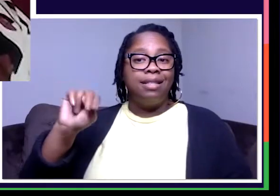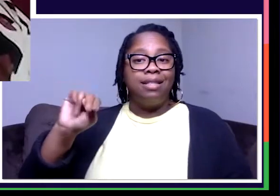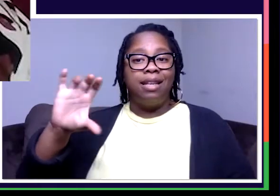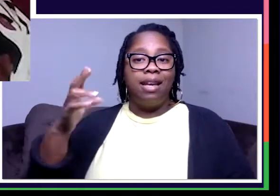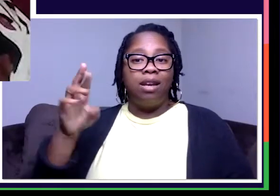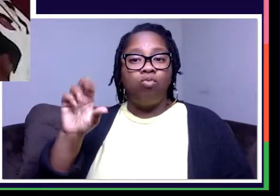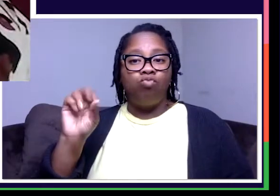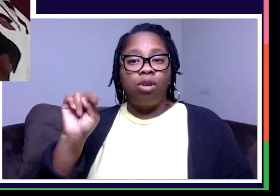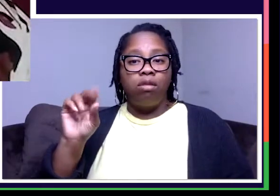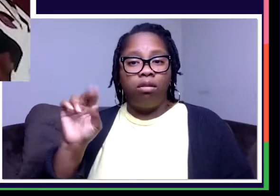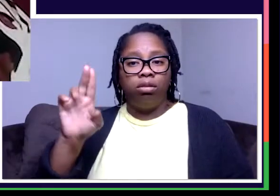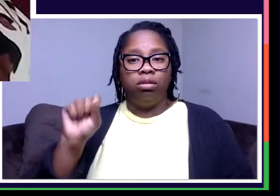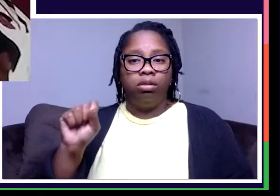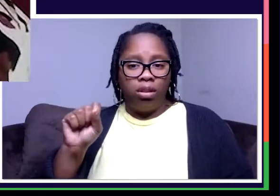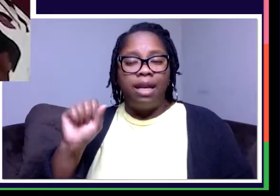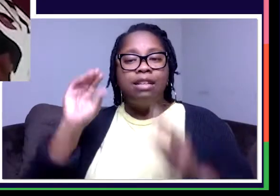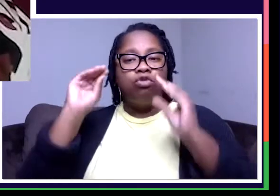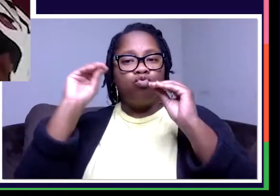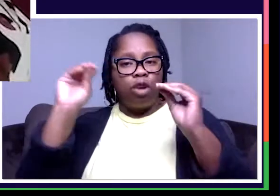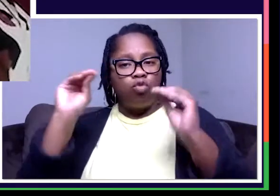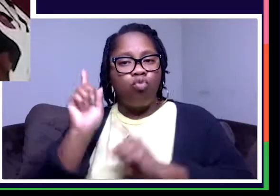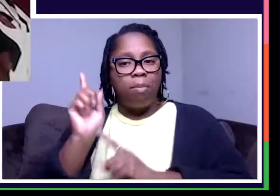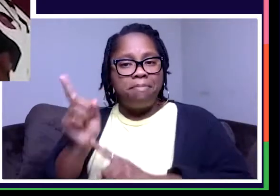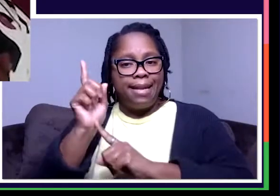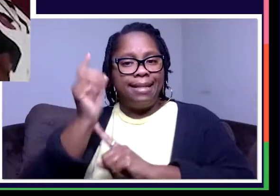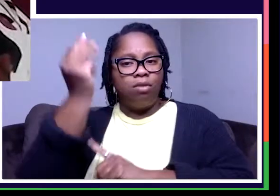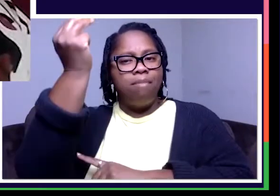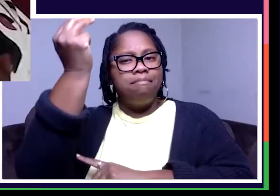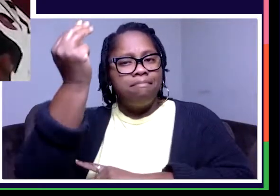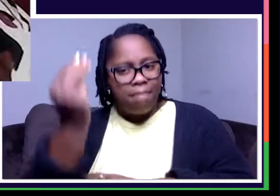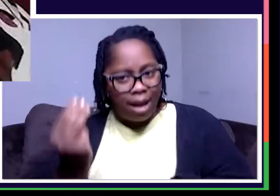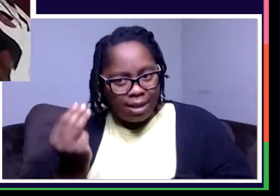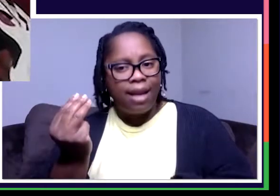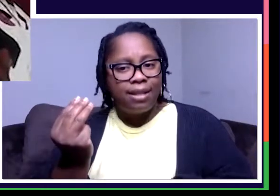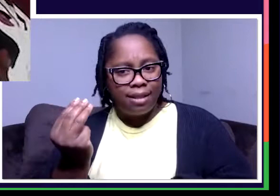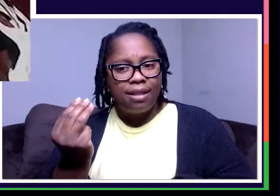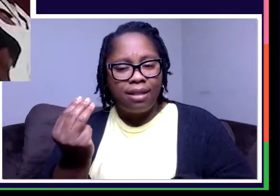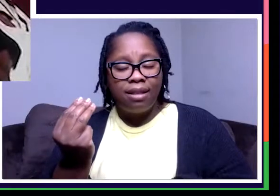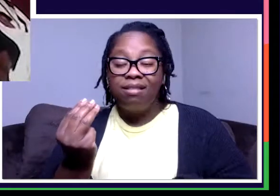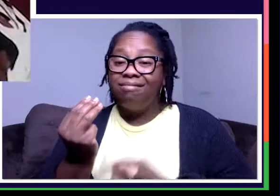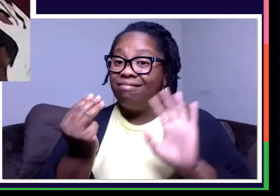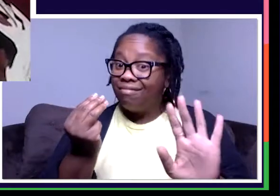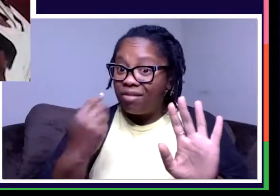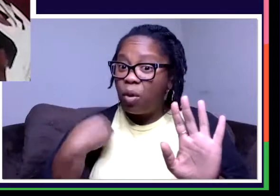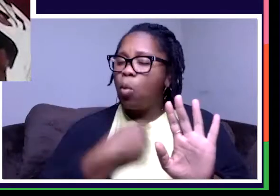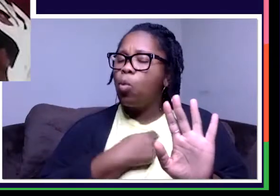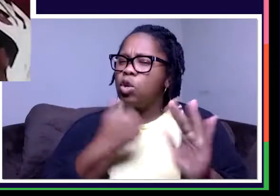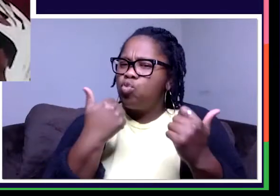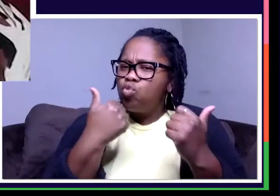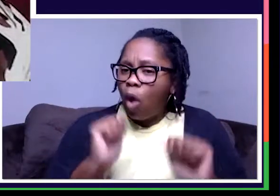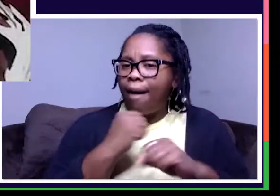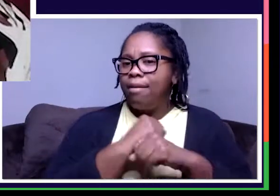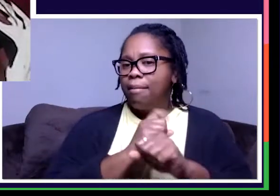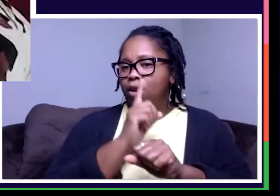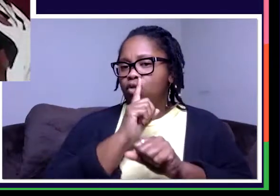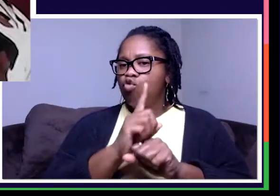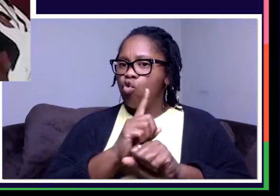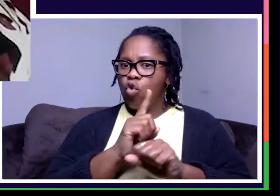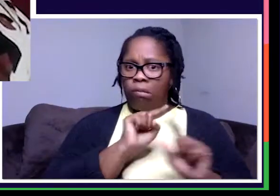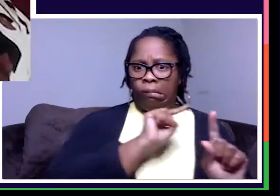additional synchronous instructional minutes on Mondays. But we're pushing to ensure that